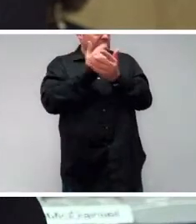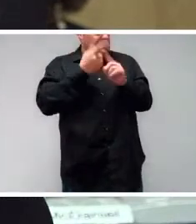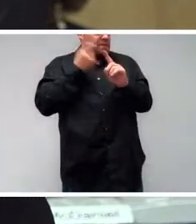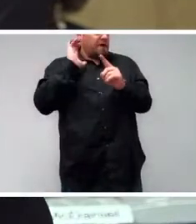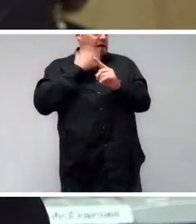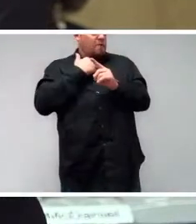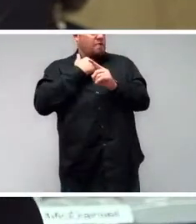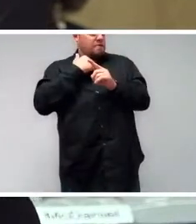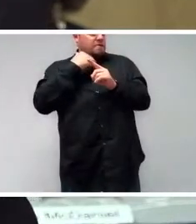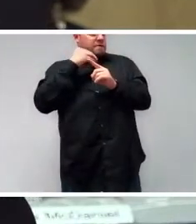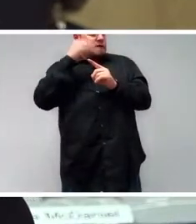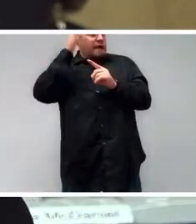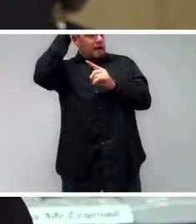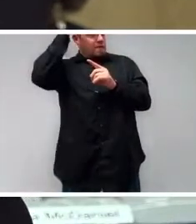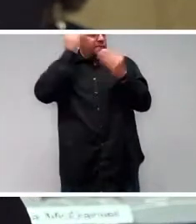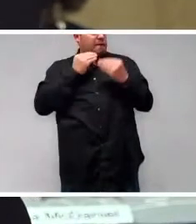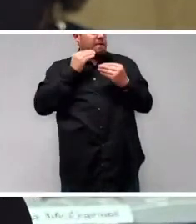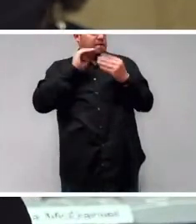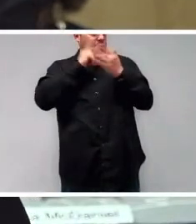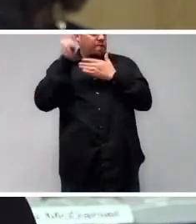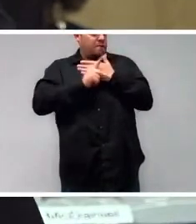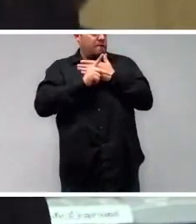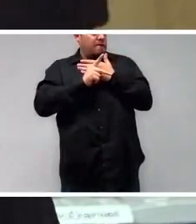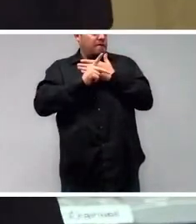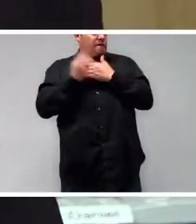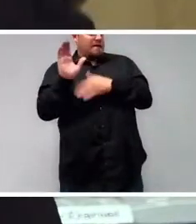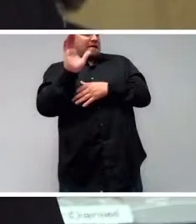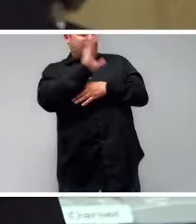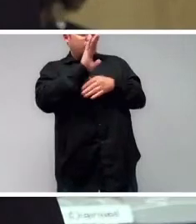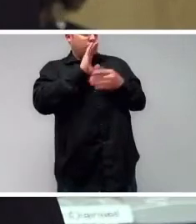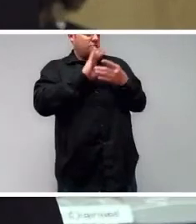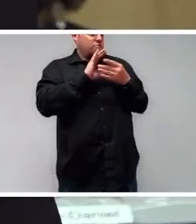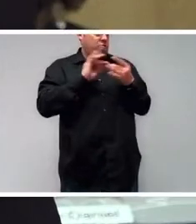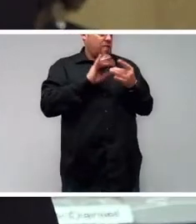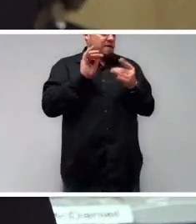program. So it's their stories,